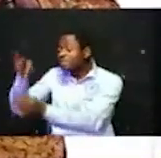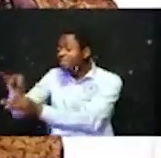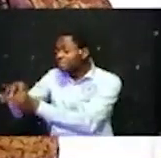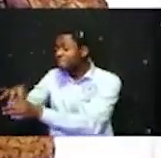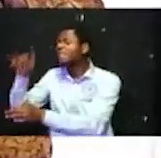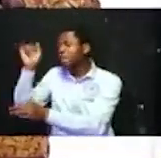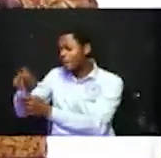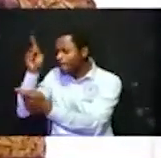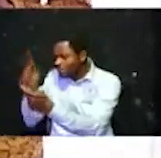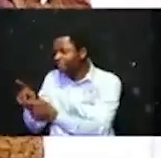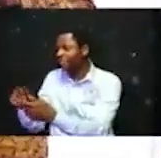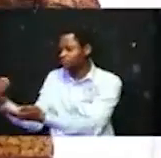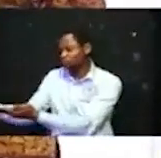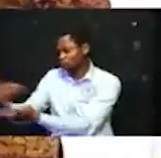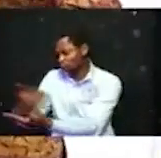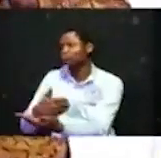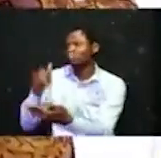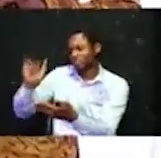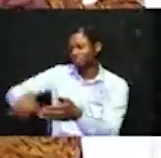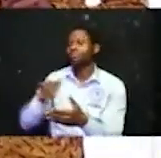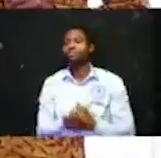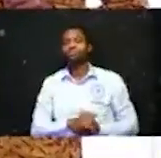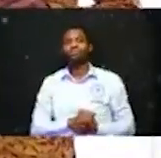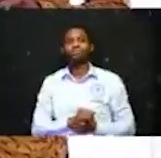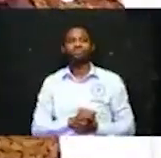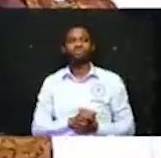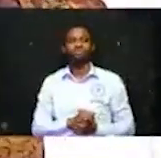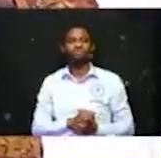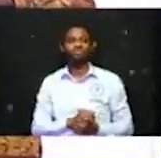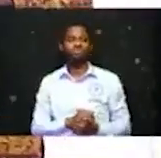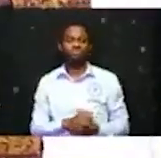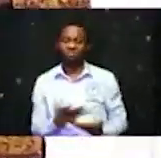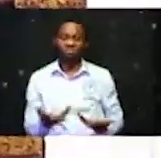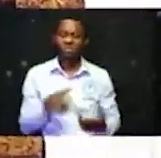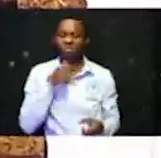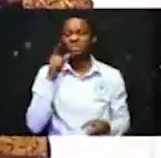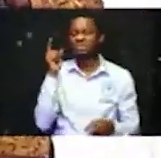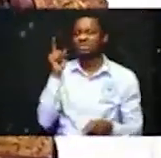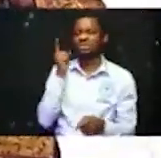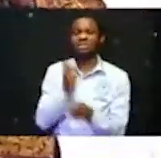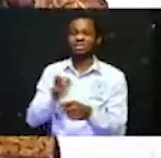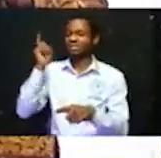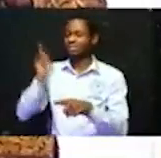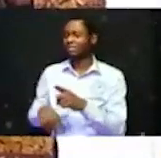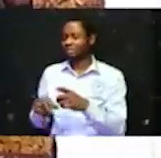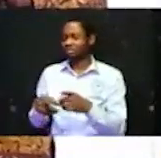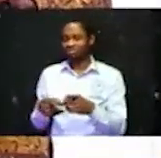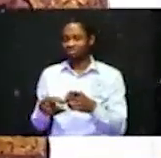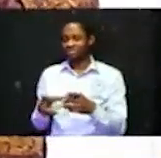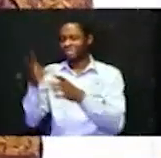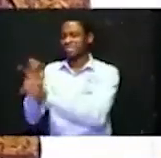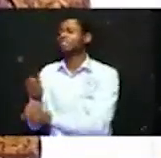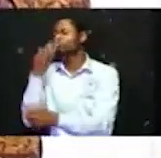atwetwe efiri se die onipa guo no enwara na otwa. So you just cannot have a good name. You need to sow something